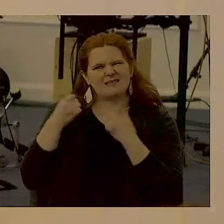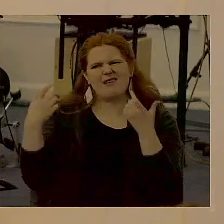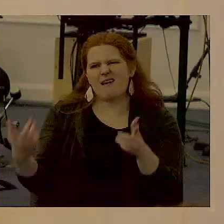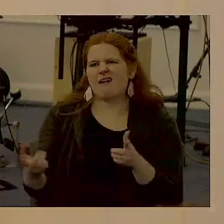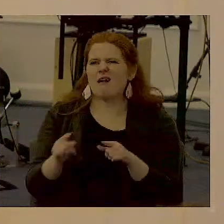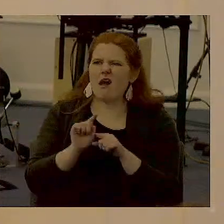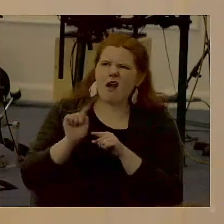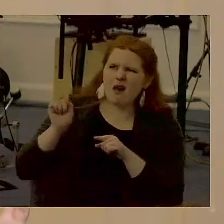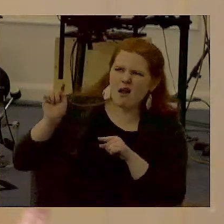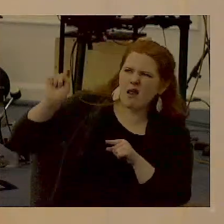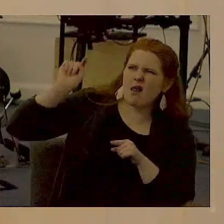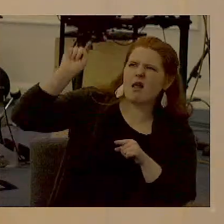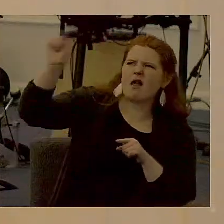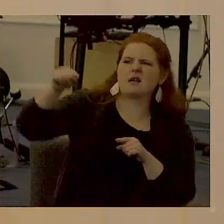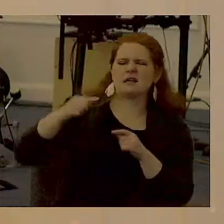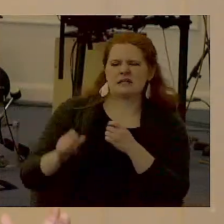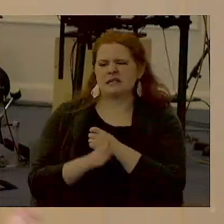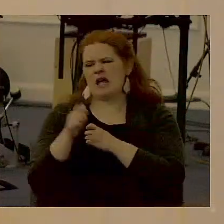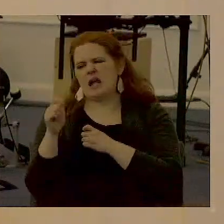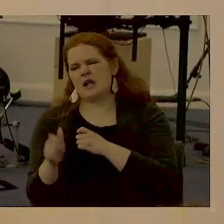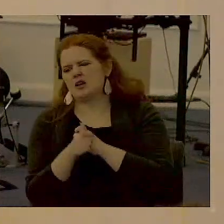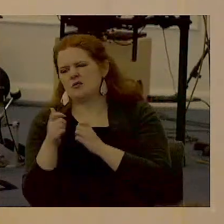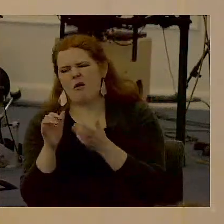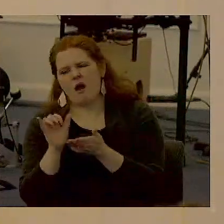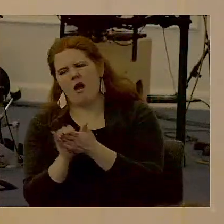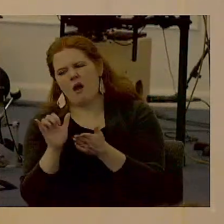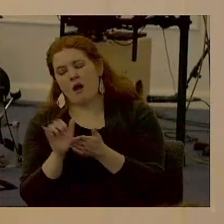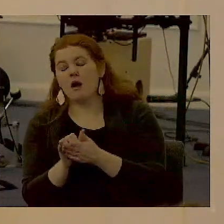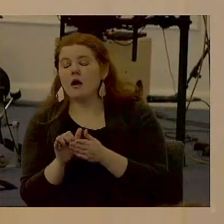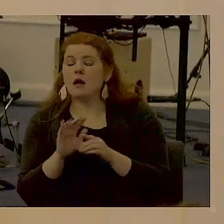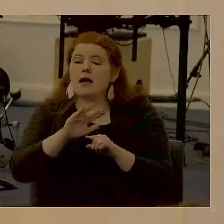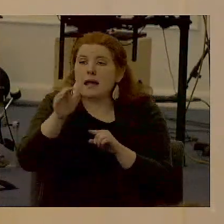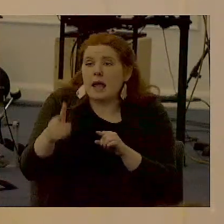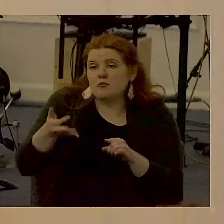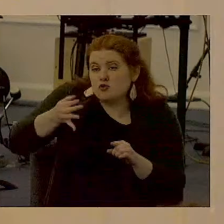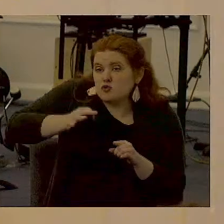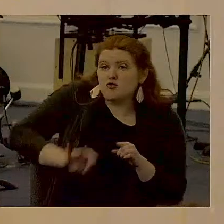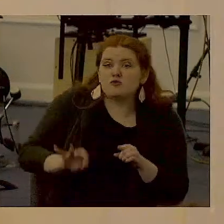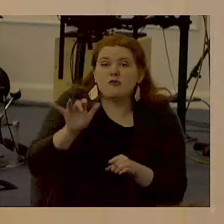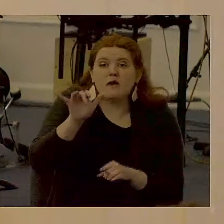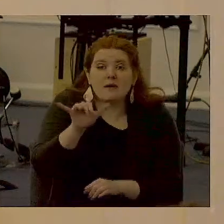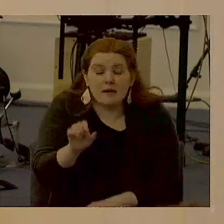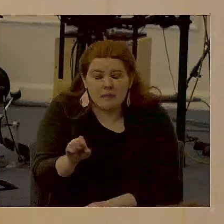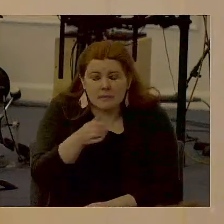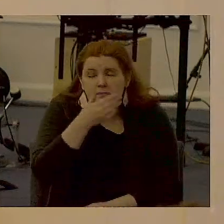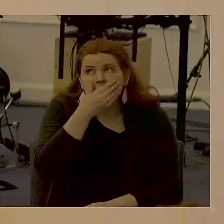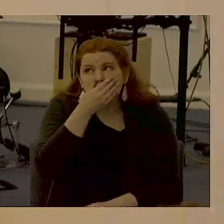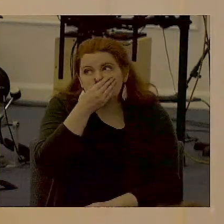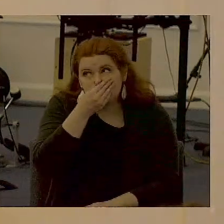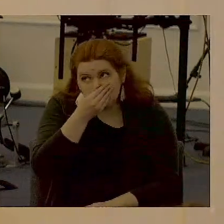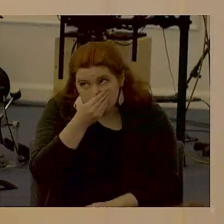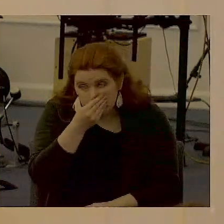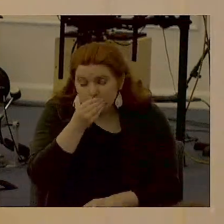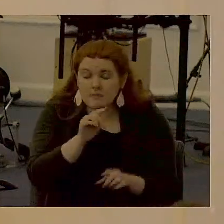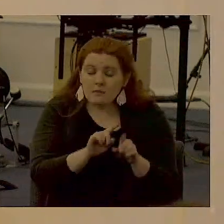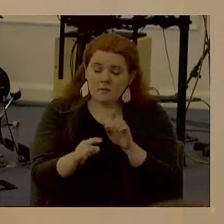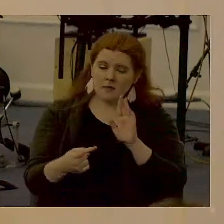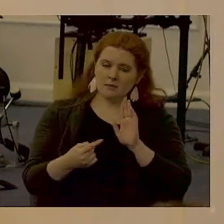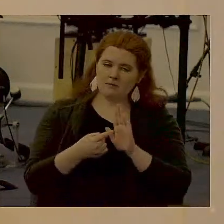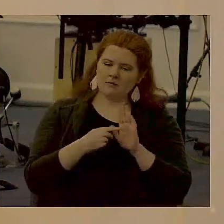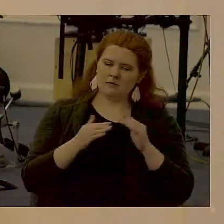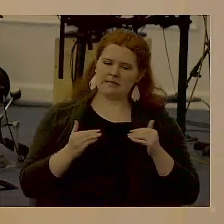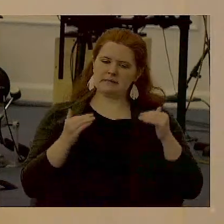they were more dangerous and they were more long hauls. Sure, they were useful, but they were also signs of status. We actually